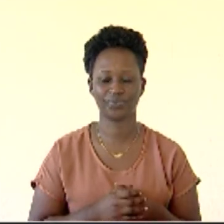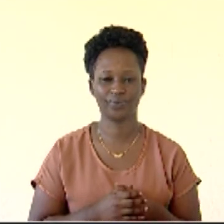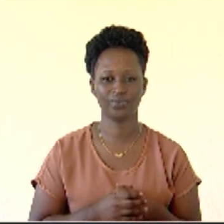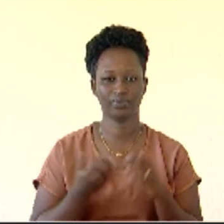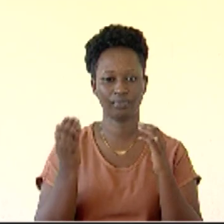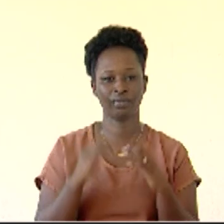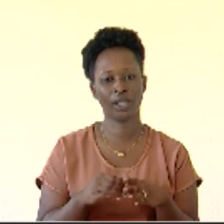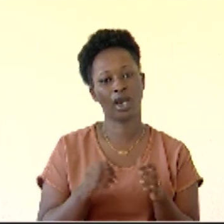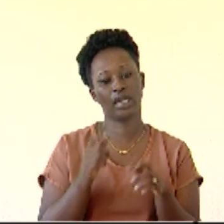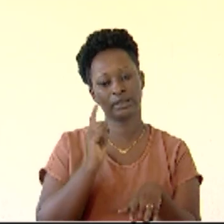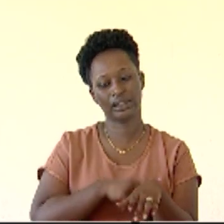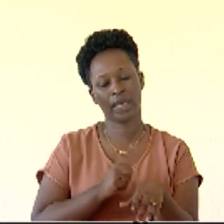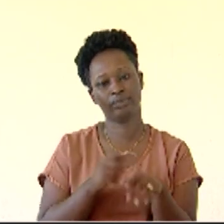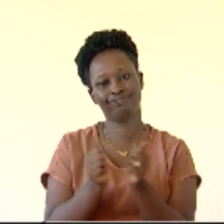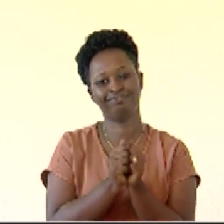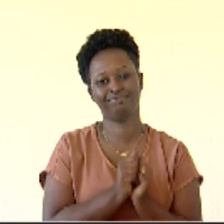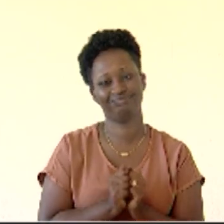Spend time with each other.